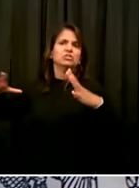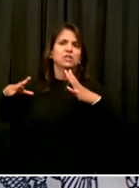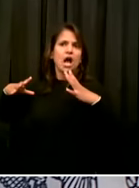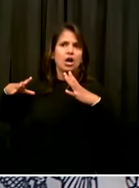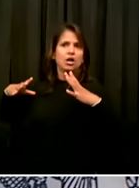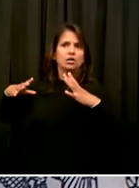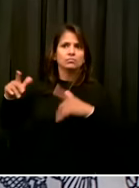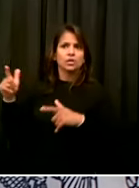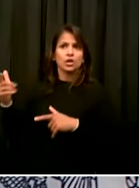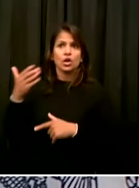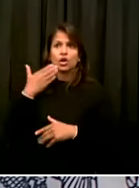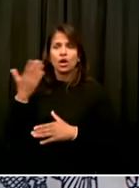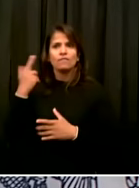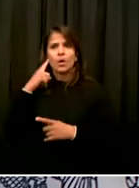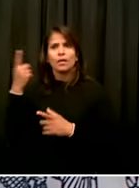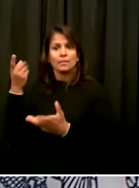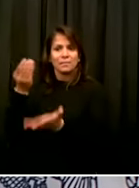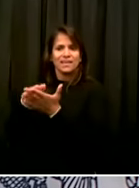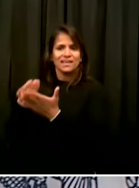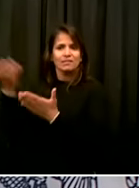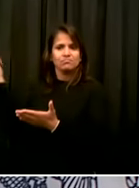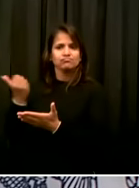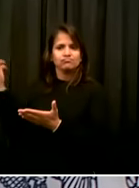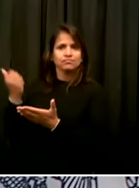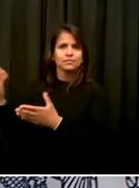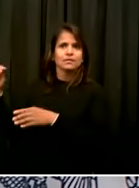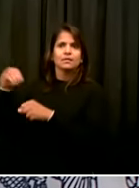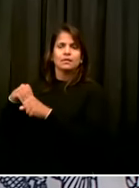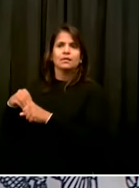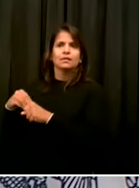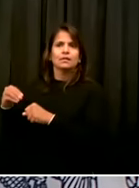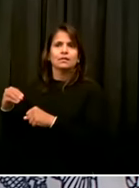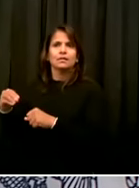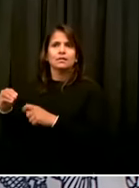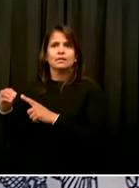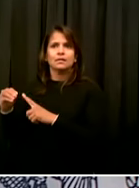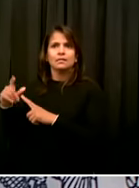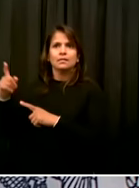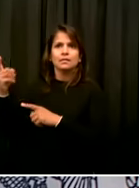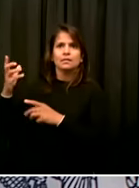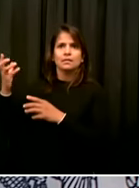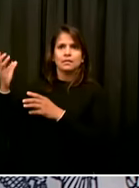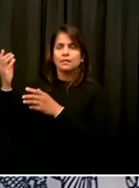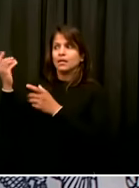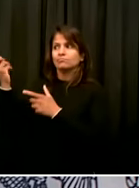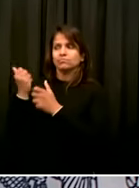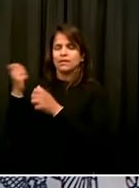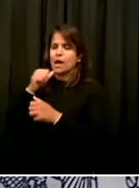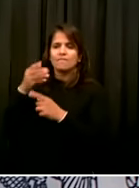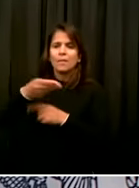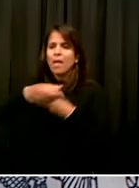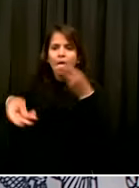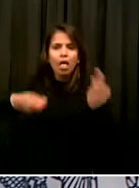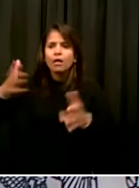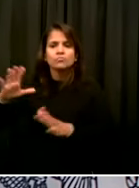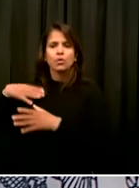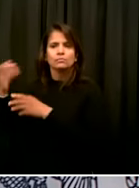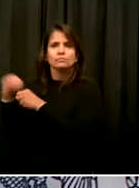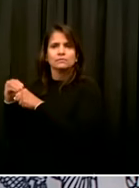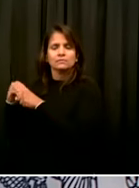There was a study by the Citizens Budget Commission which said that there are about 22,000